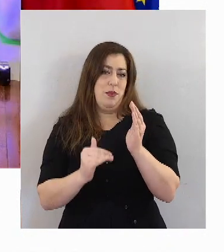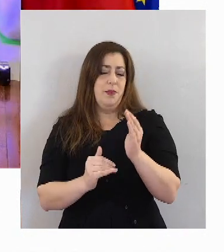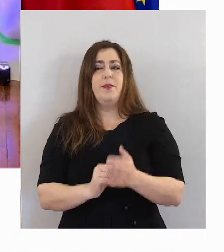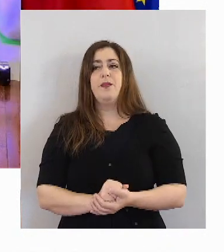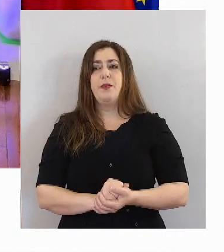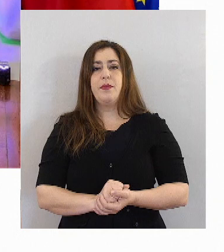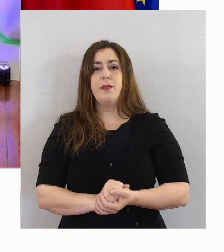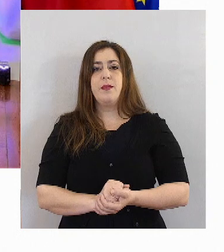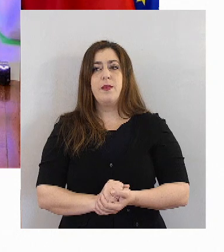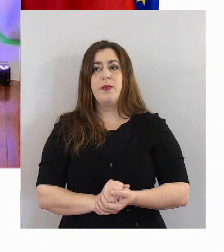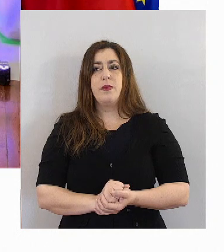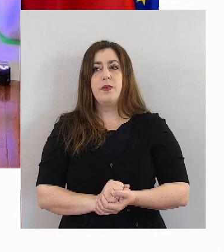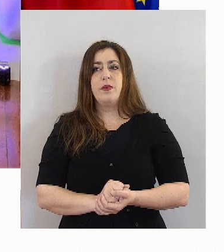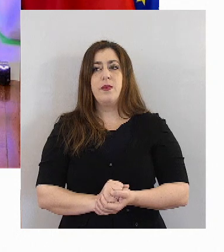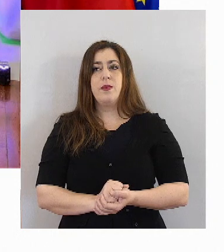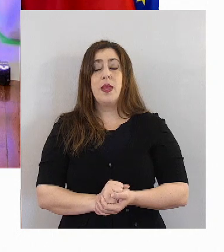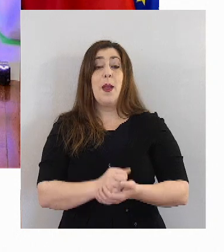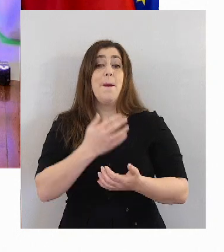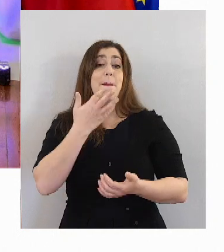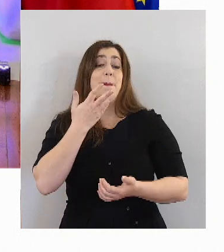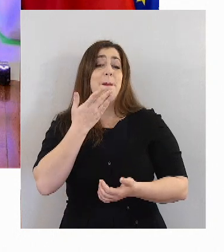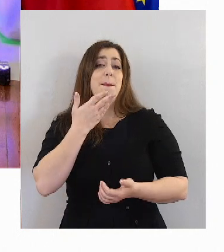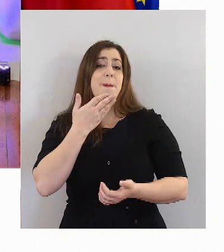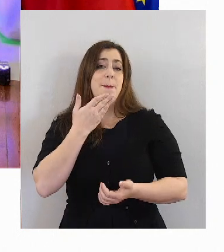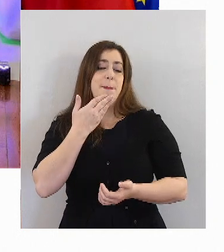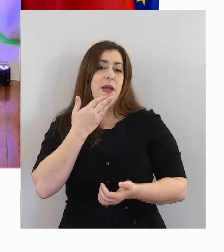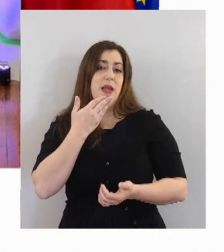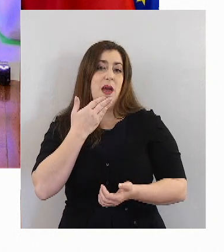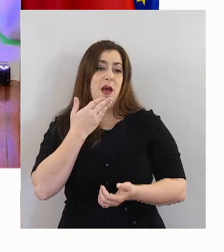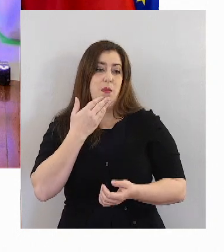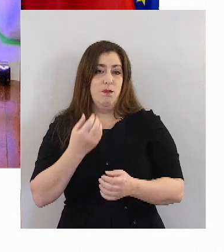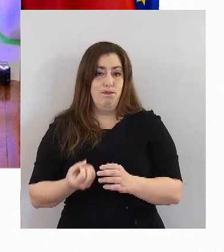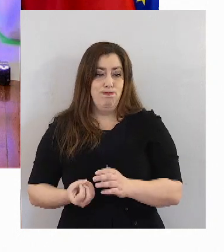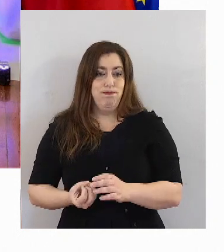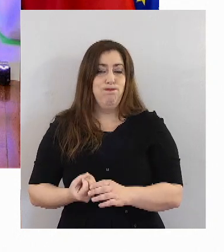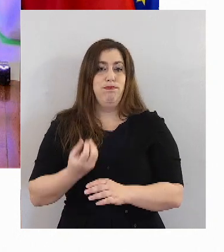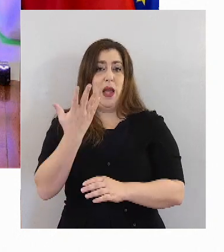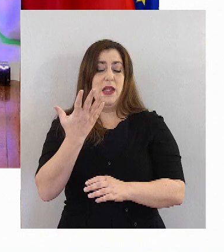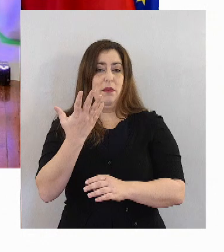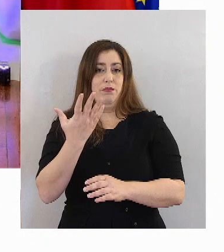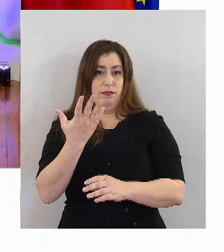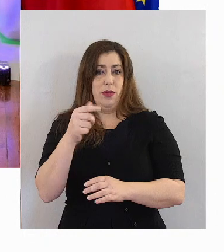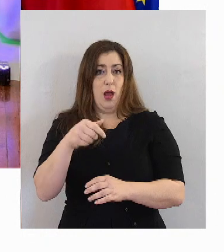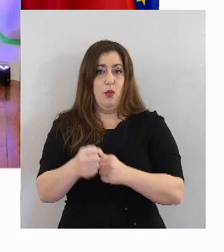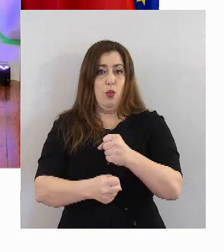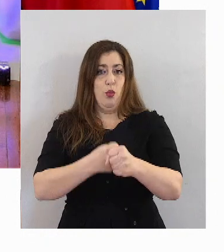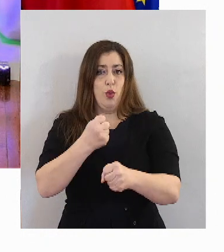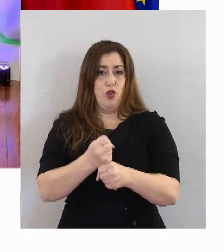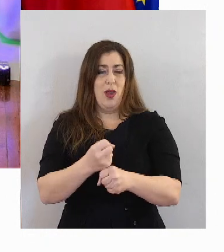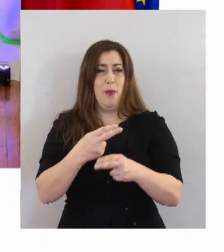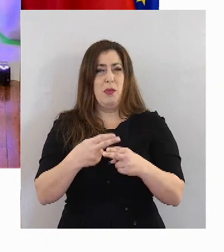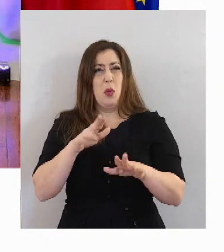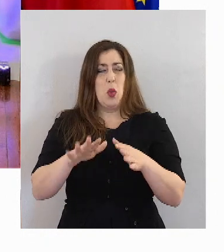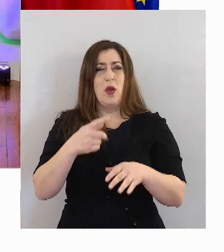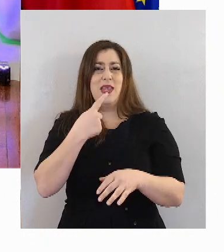The launch event was held around 1 year after the start of the project. It was originally intended to take